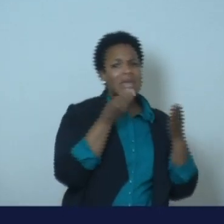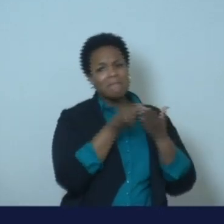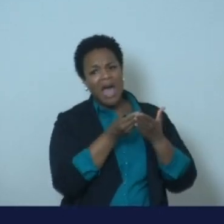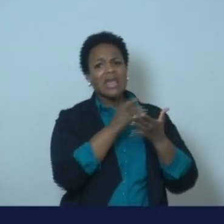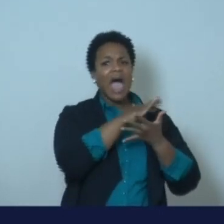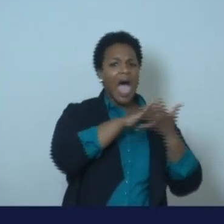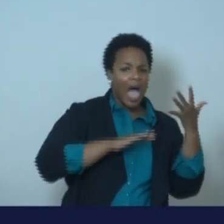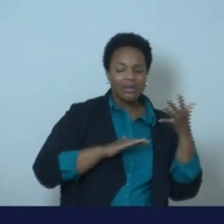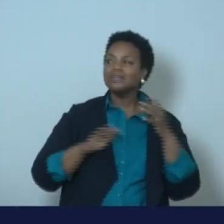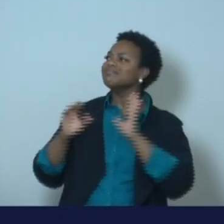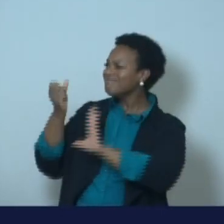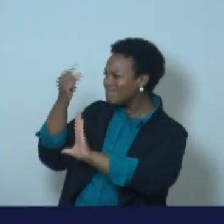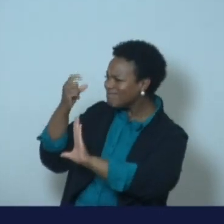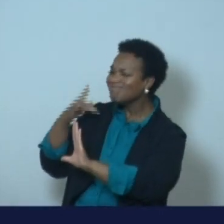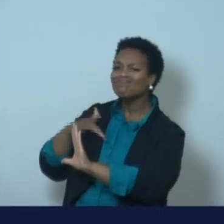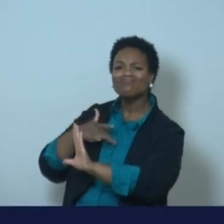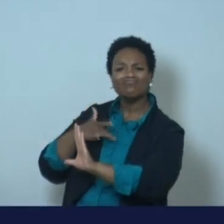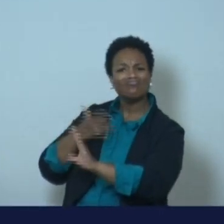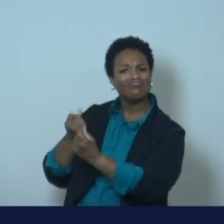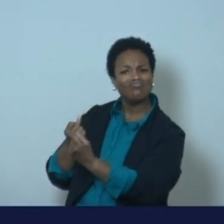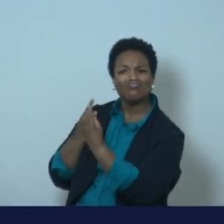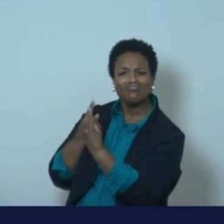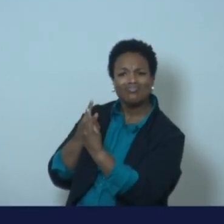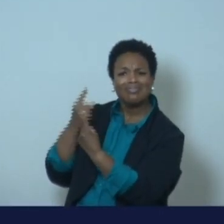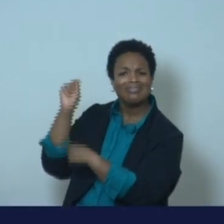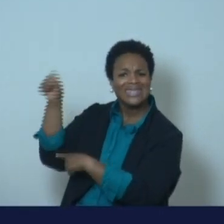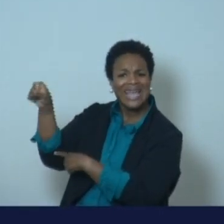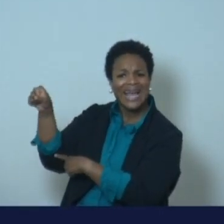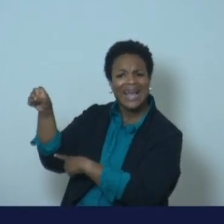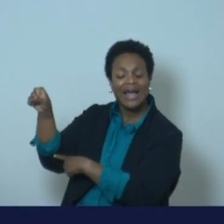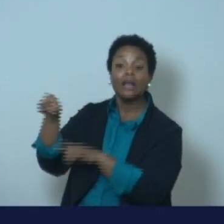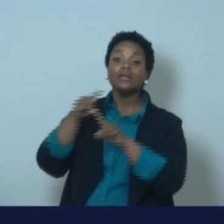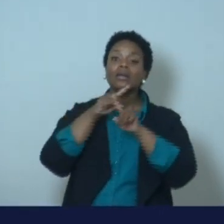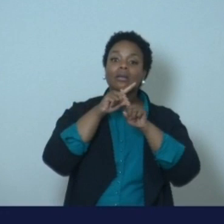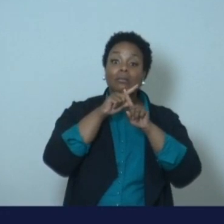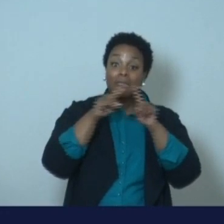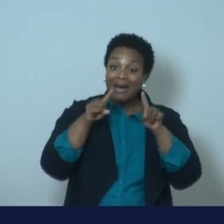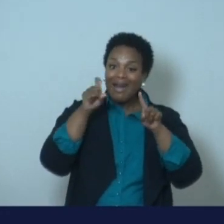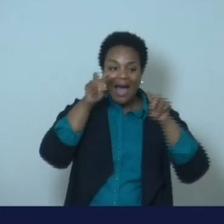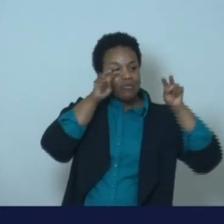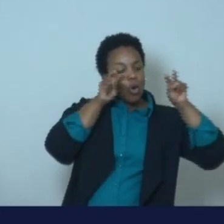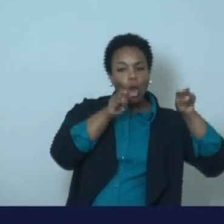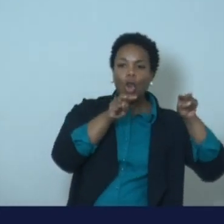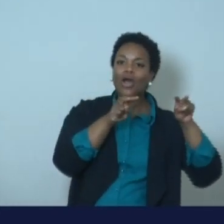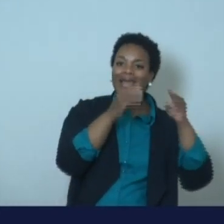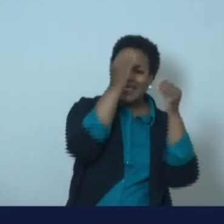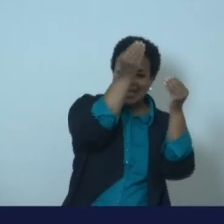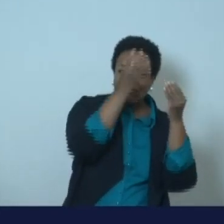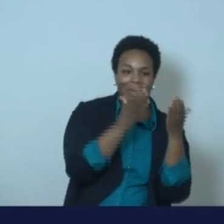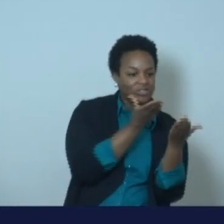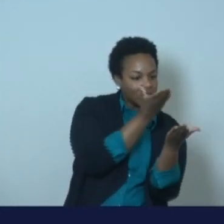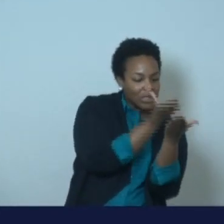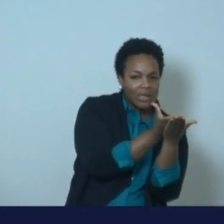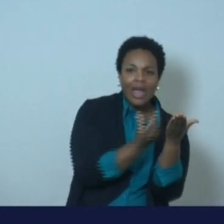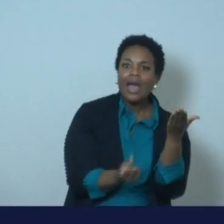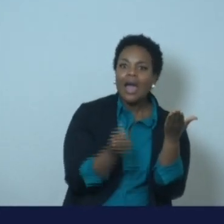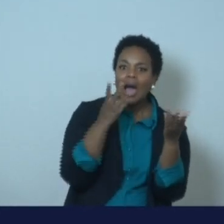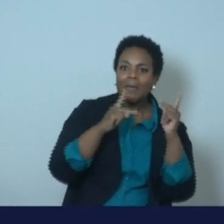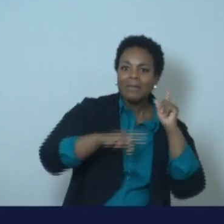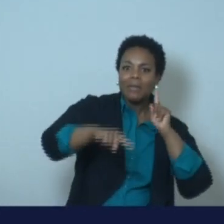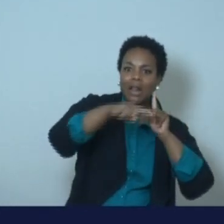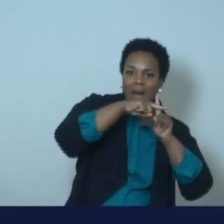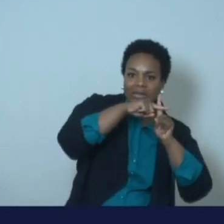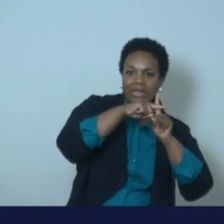on the data about where we are in transmission rates, where we are in positivity rates as we test, what's going on in